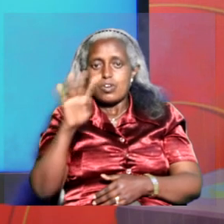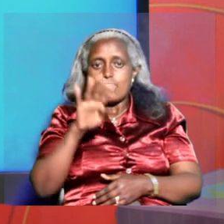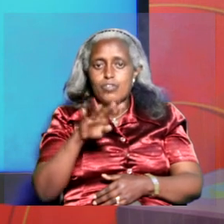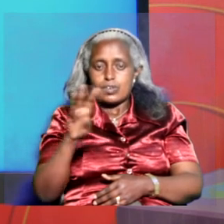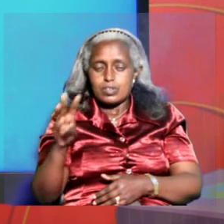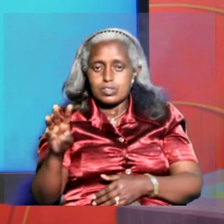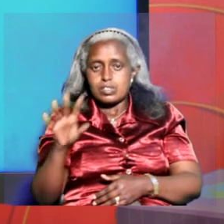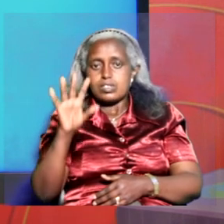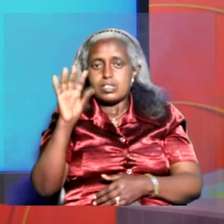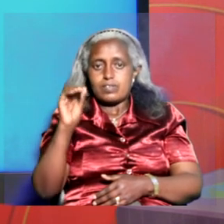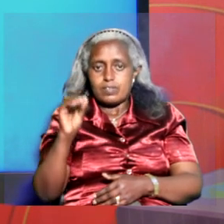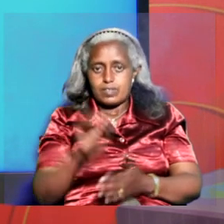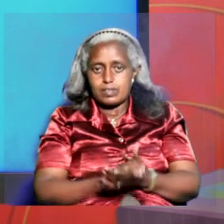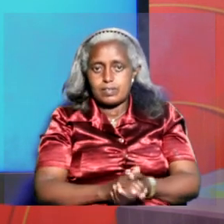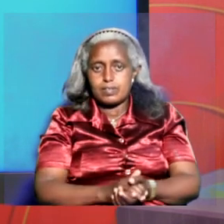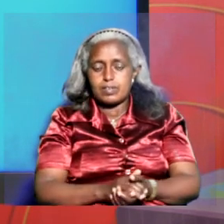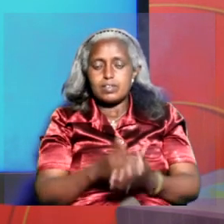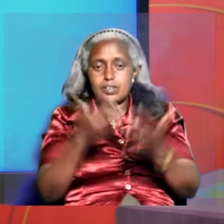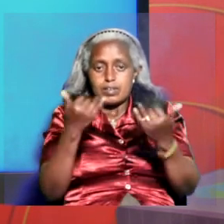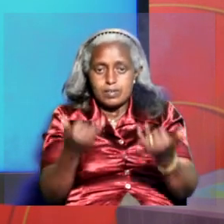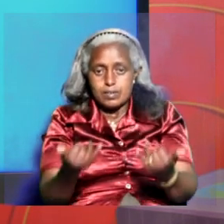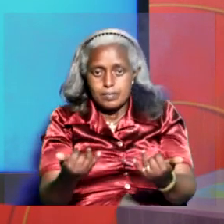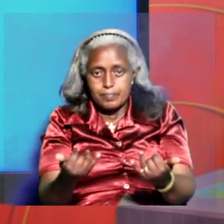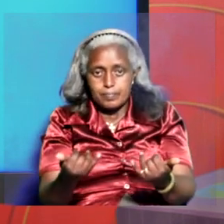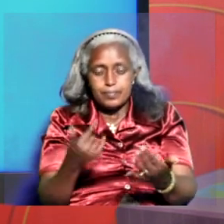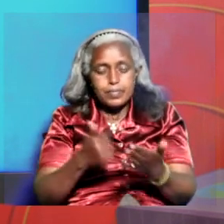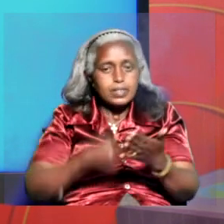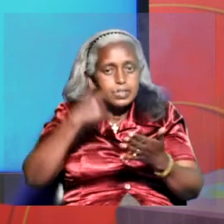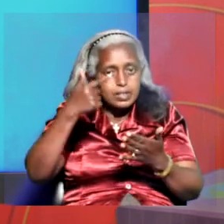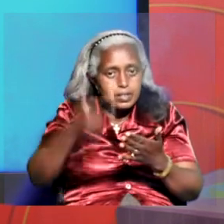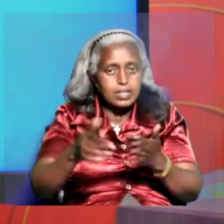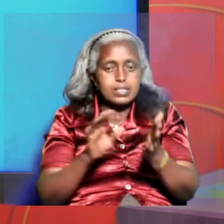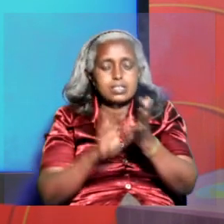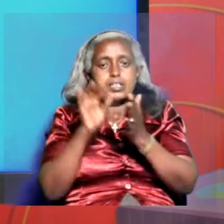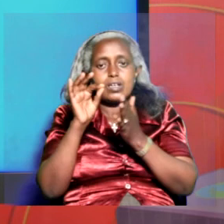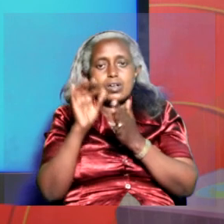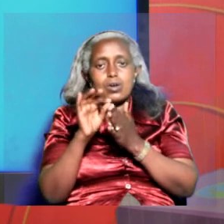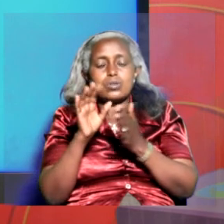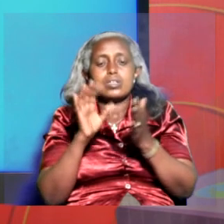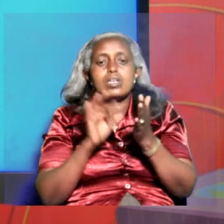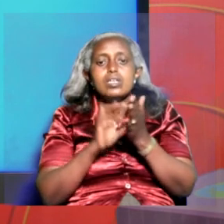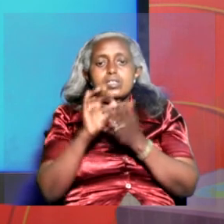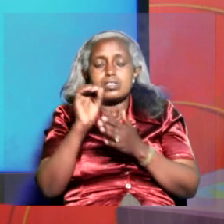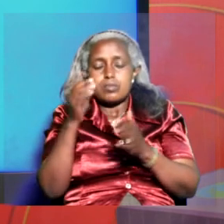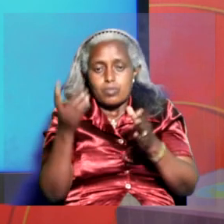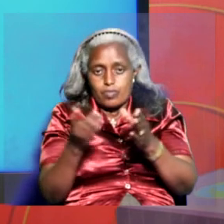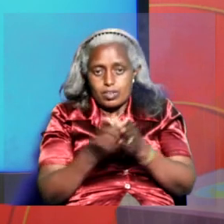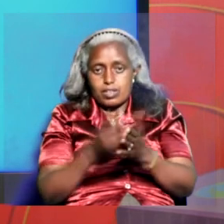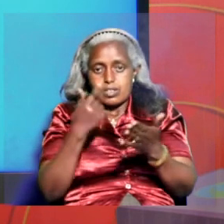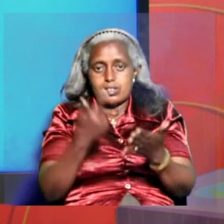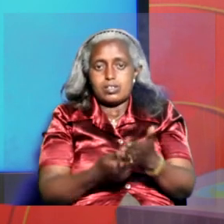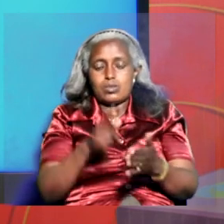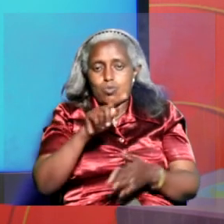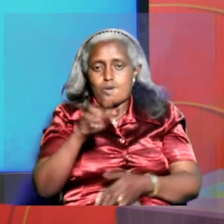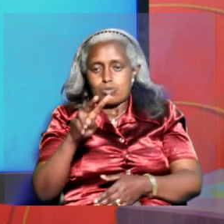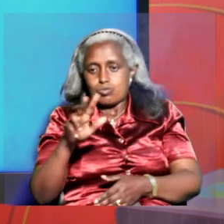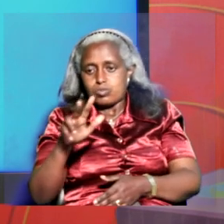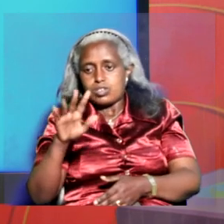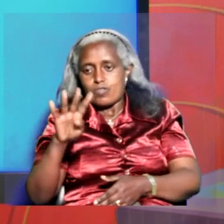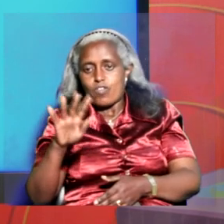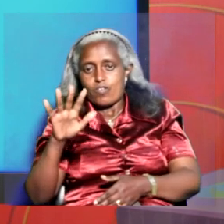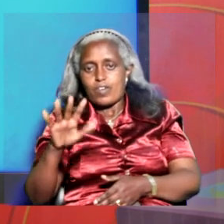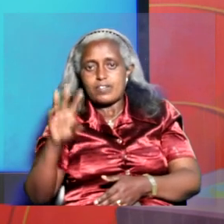46, and 15. Now, next, let's count the number of data here. 1, 2,